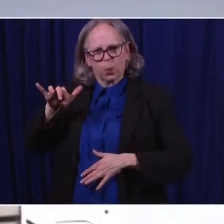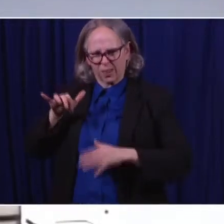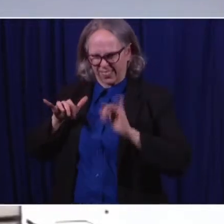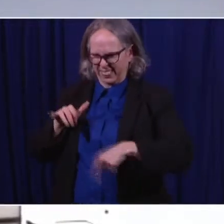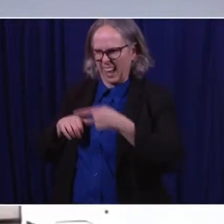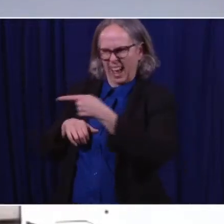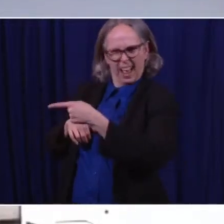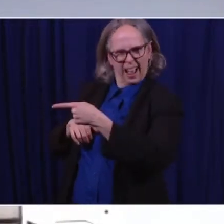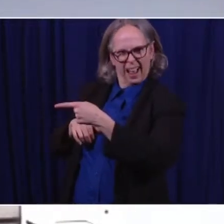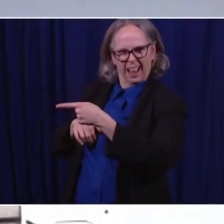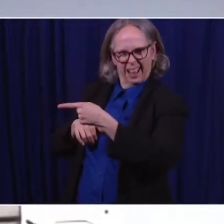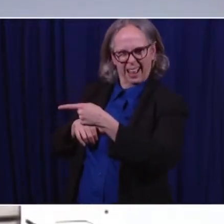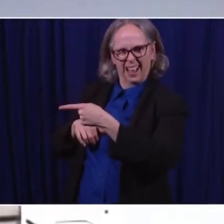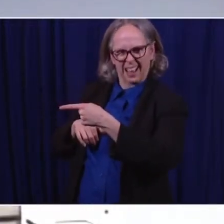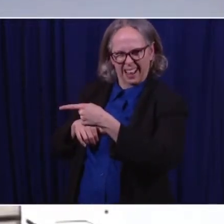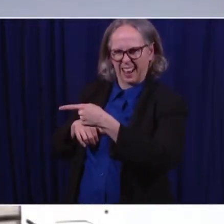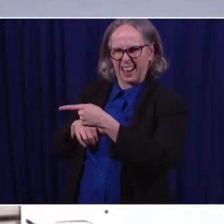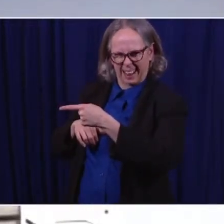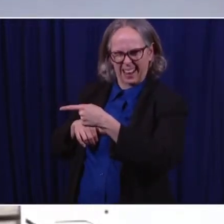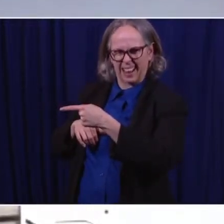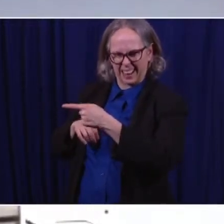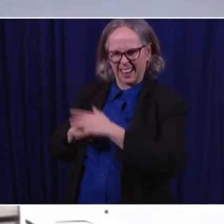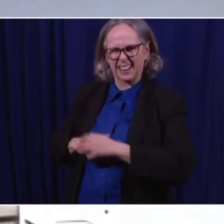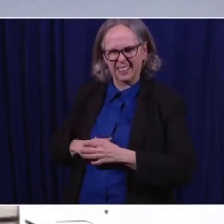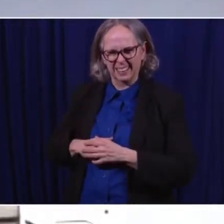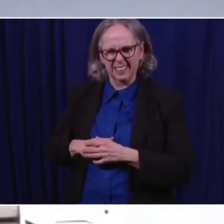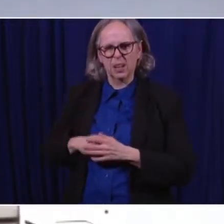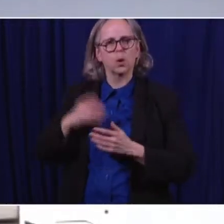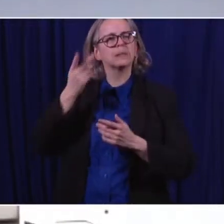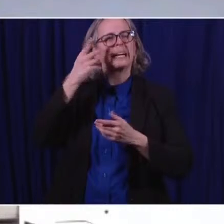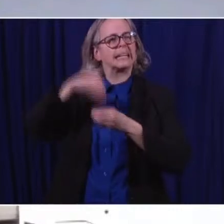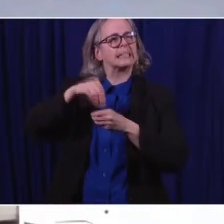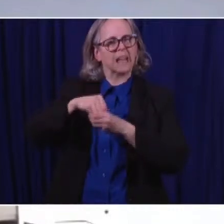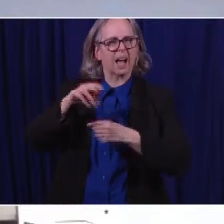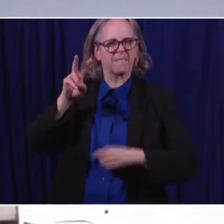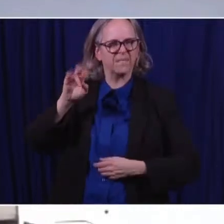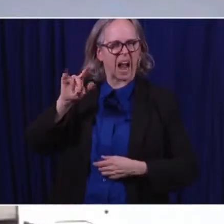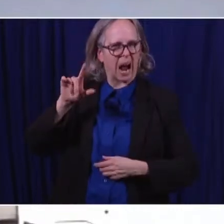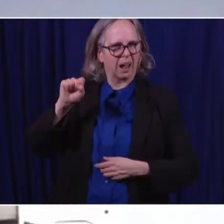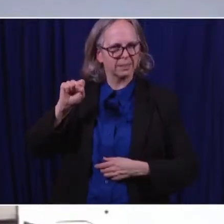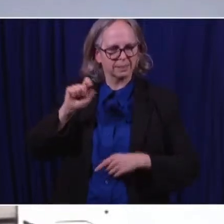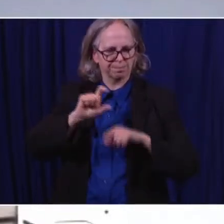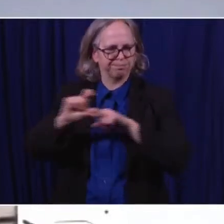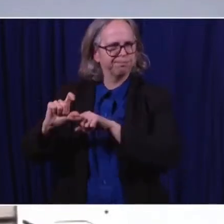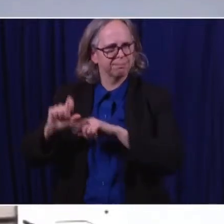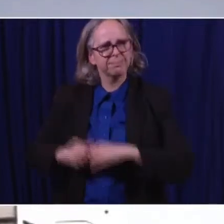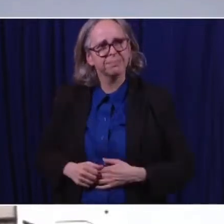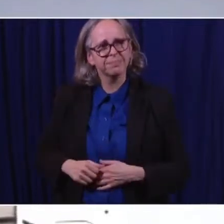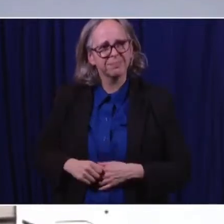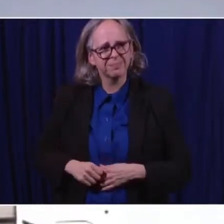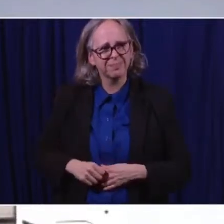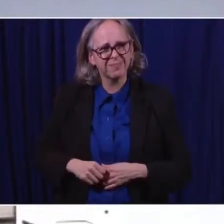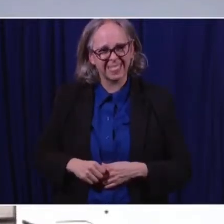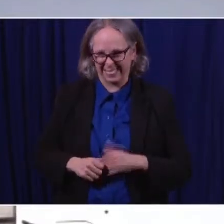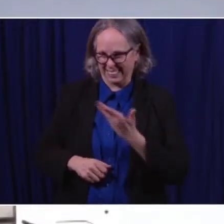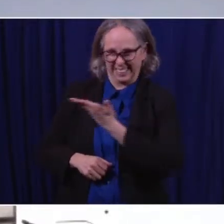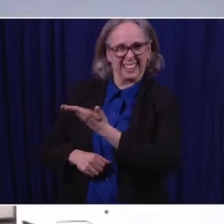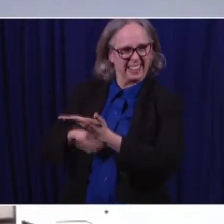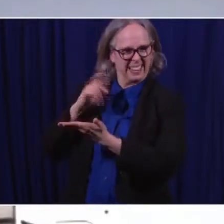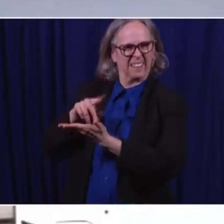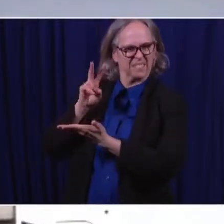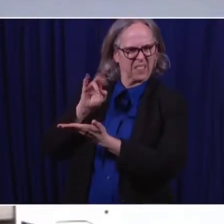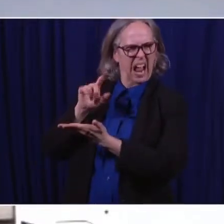These, they hold them, sit them down here. They hold these individual vials. These are not full.